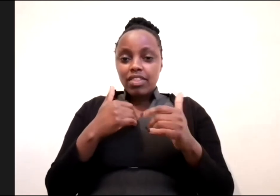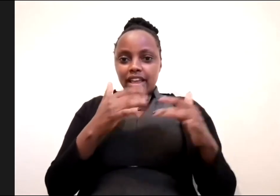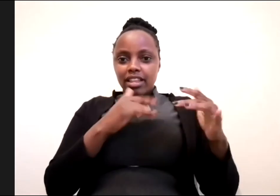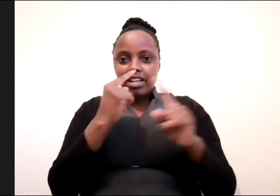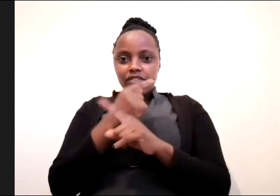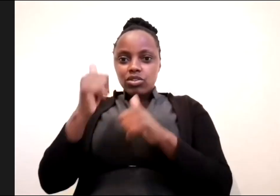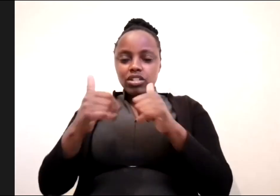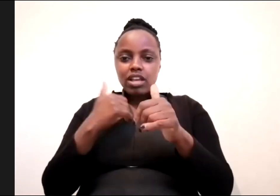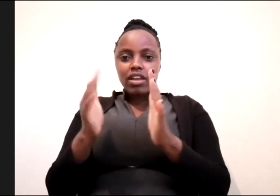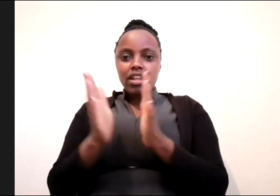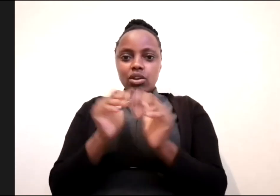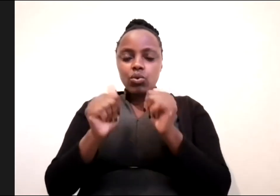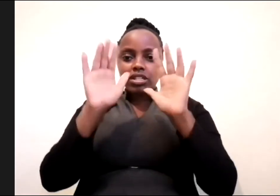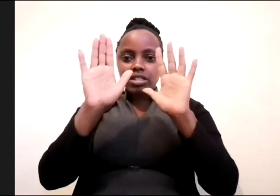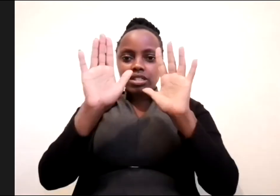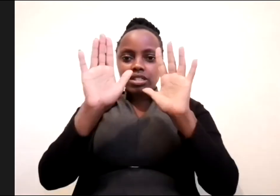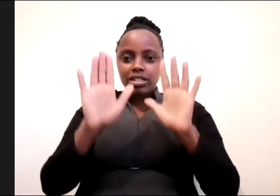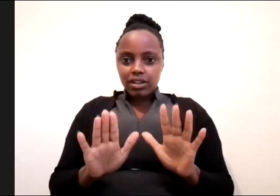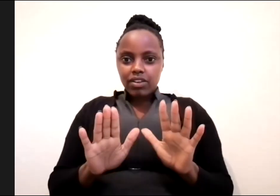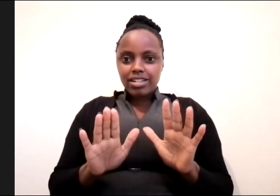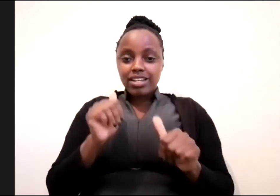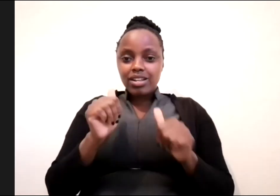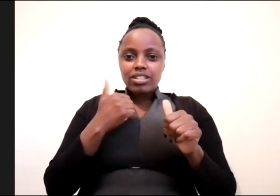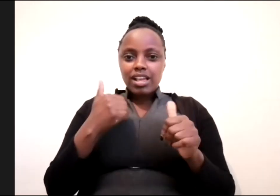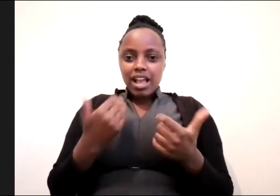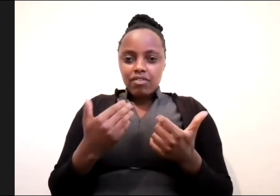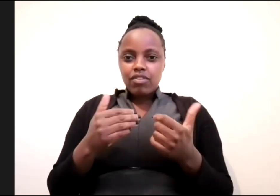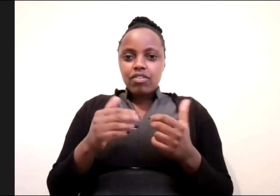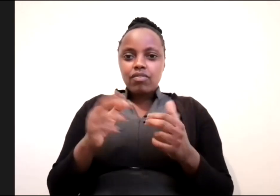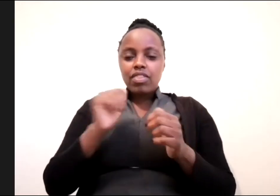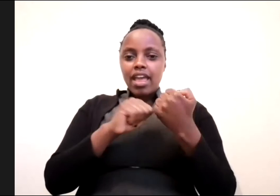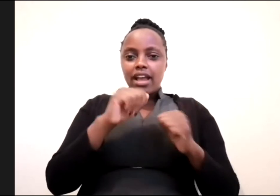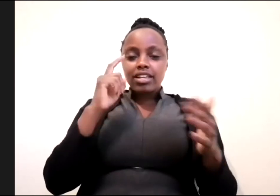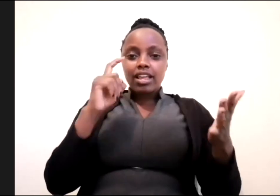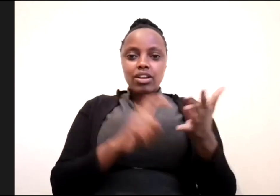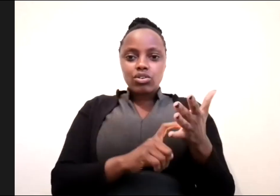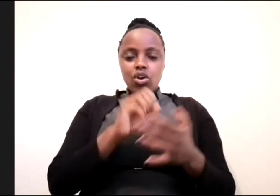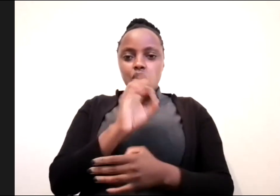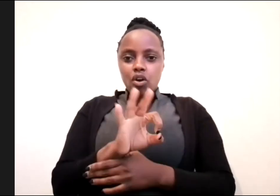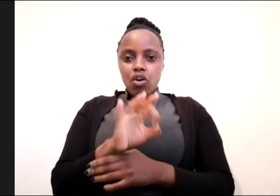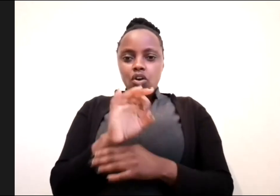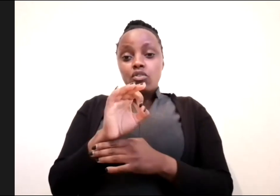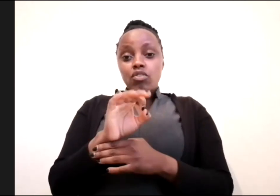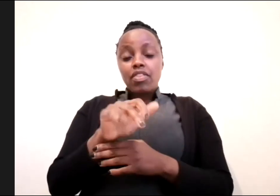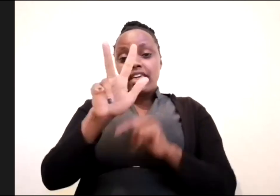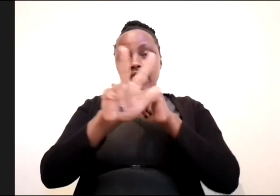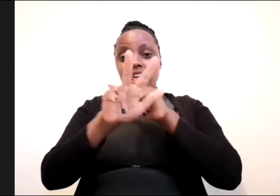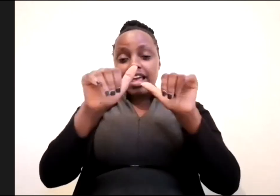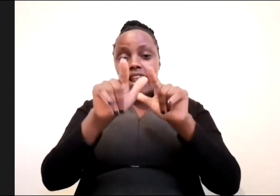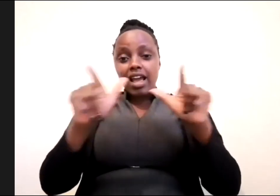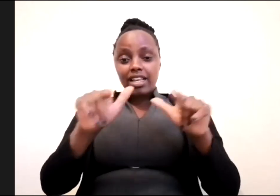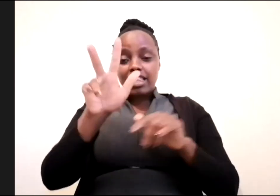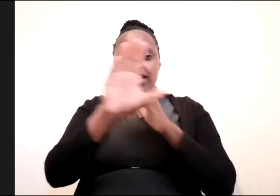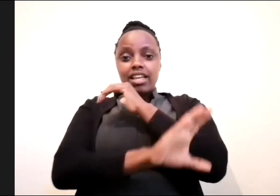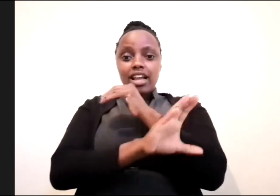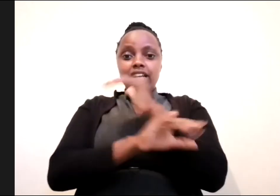as a significant one were was the retroactive recognition of land in third countries. So what was